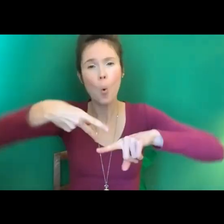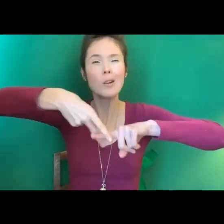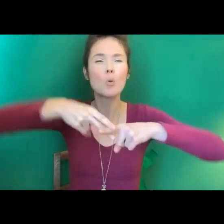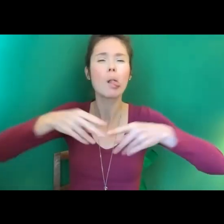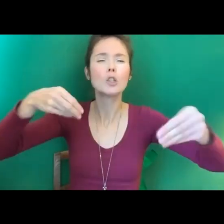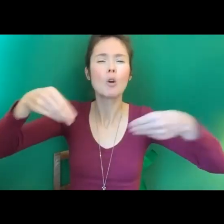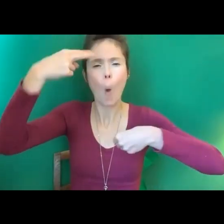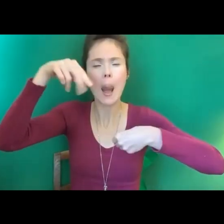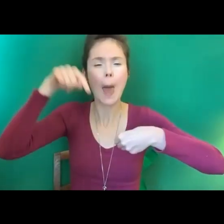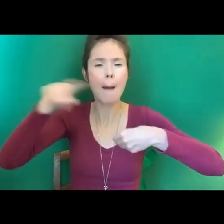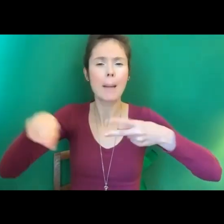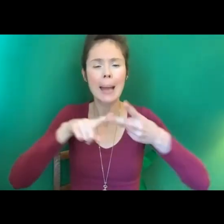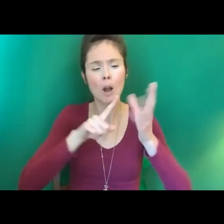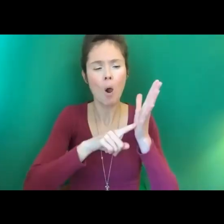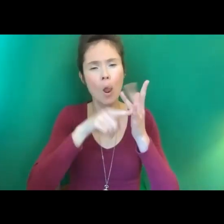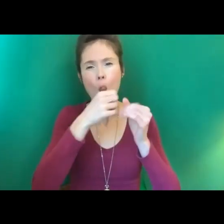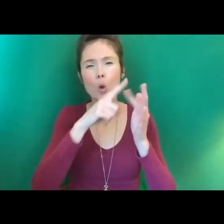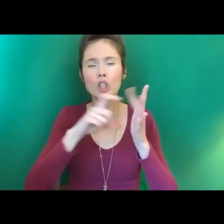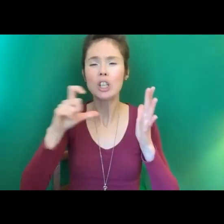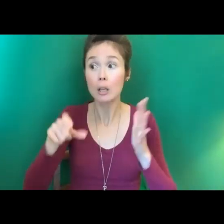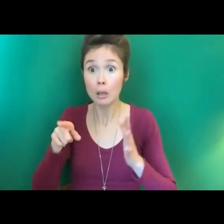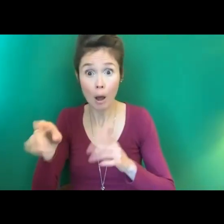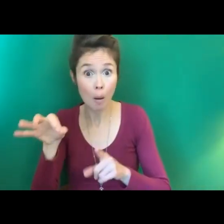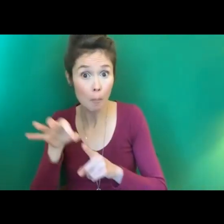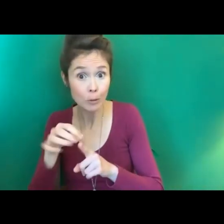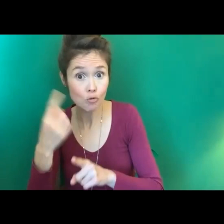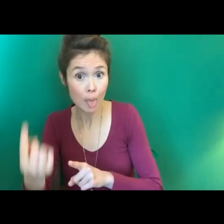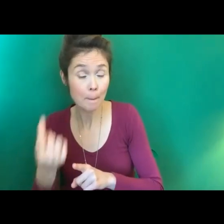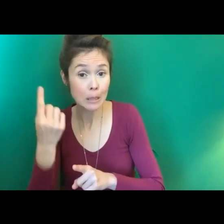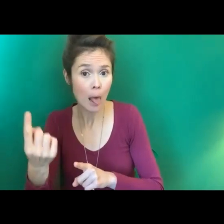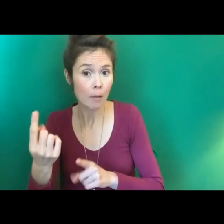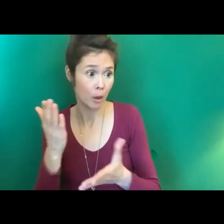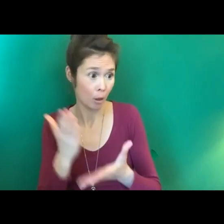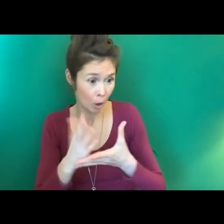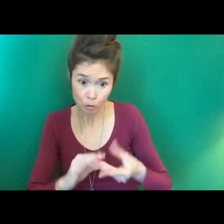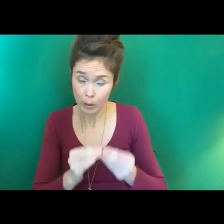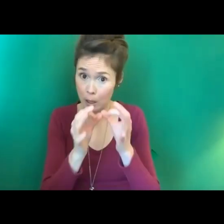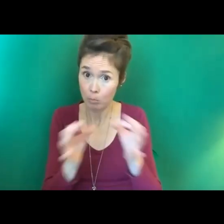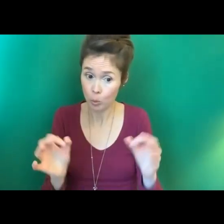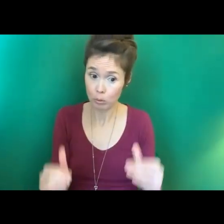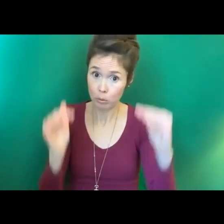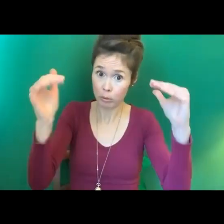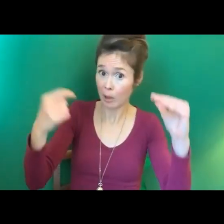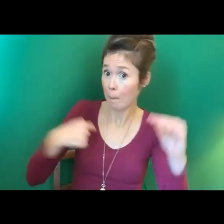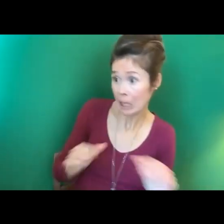and has produced a lot of really good music, and I haven't. So the shadowing